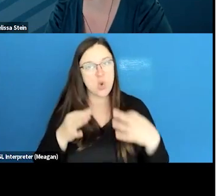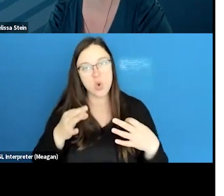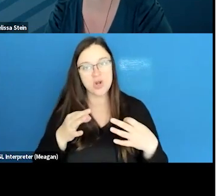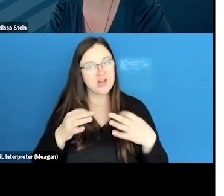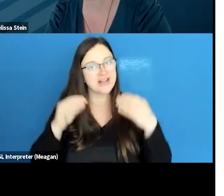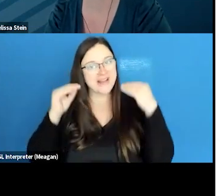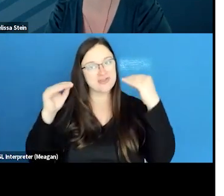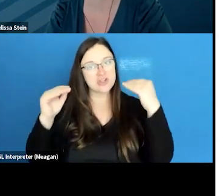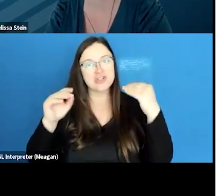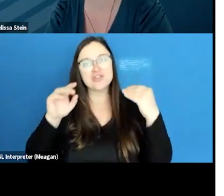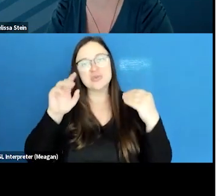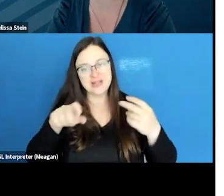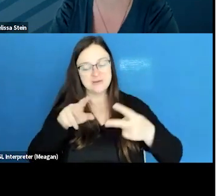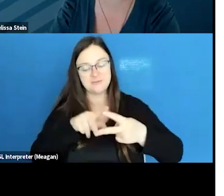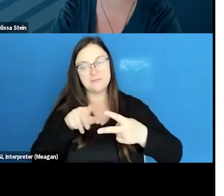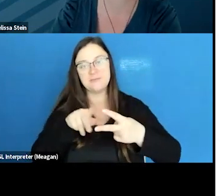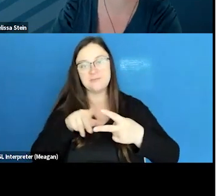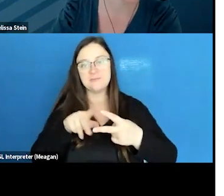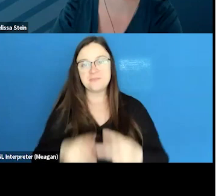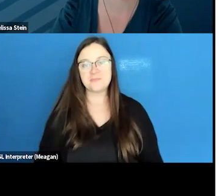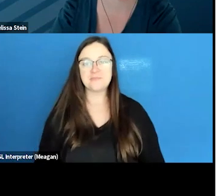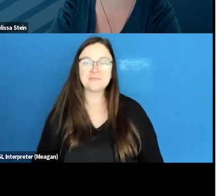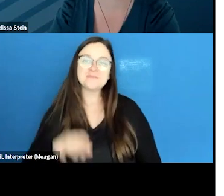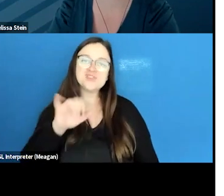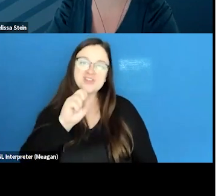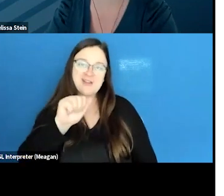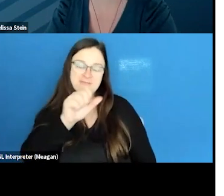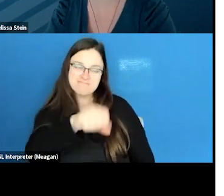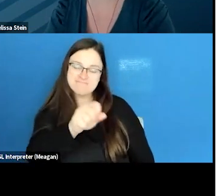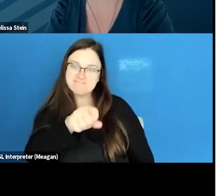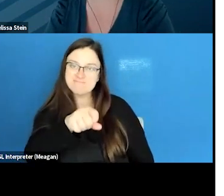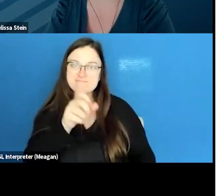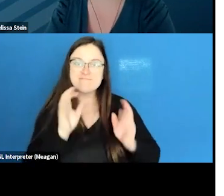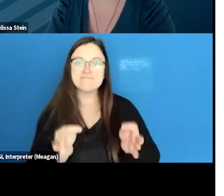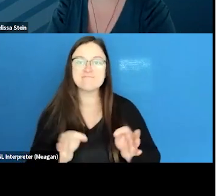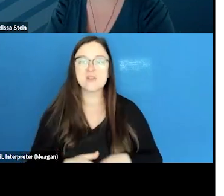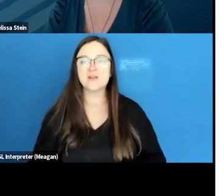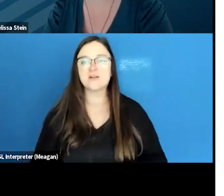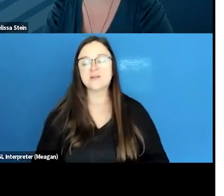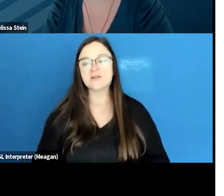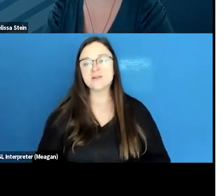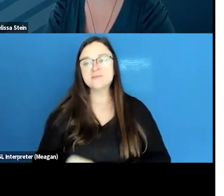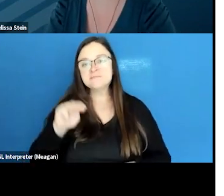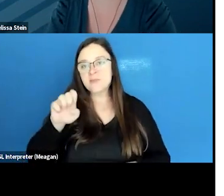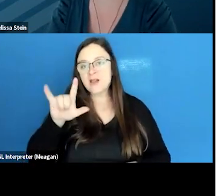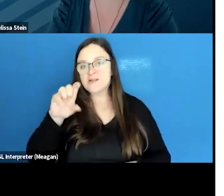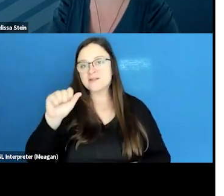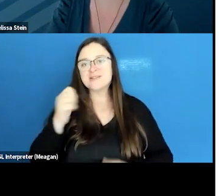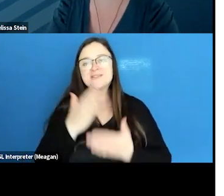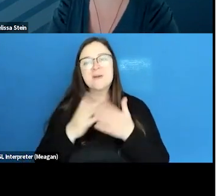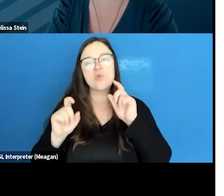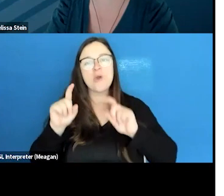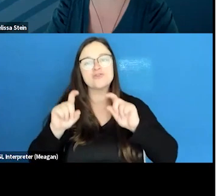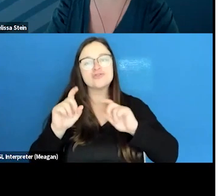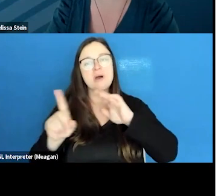instructions. You just need that. Absolutely. And there have been a couple of questions that have popped up about